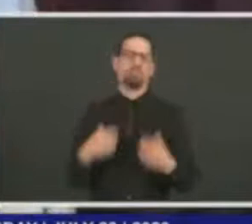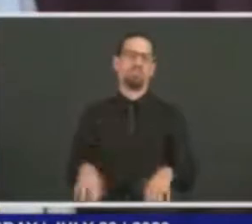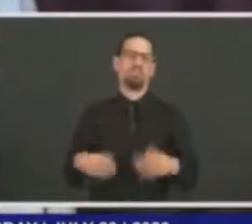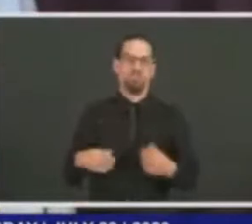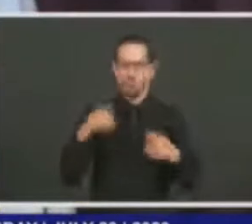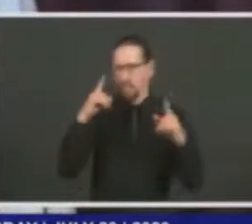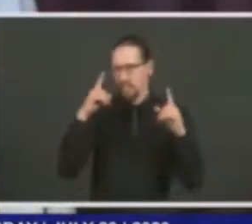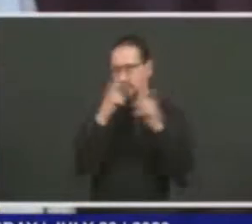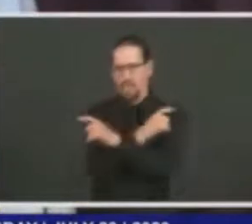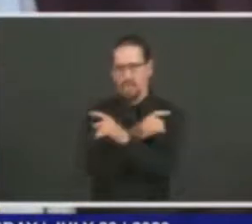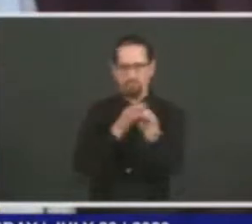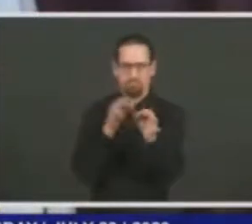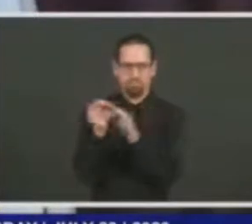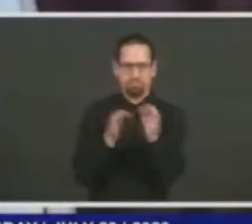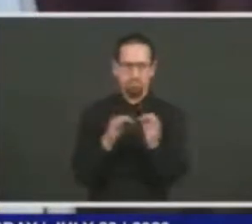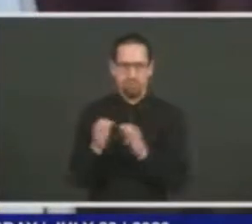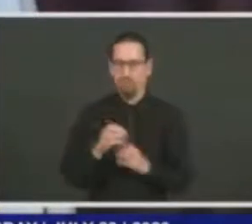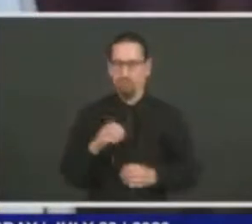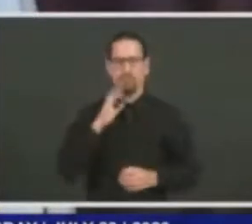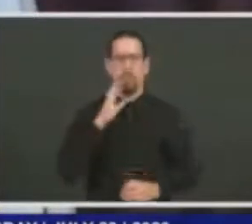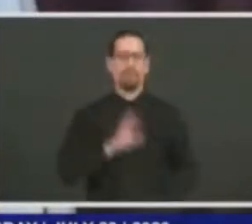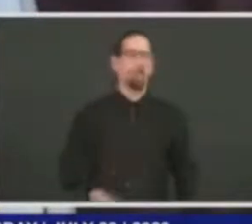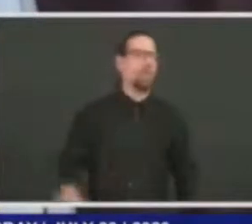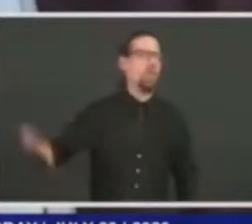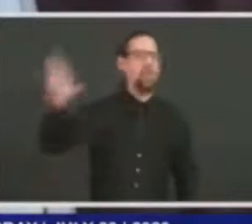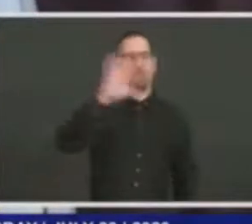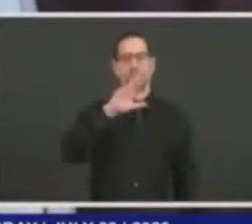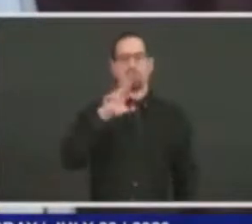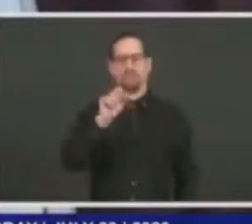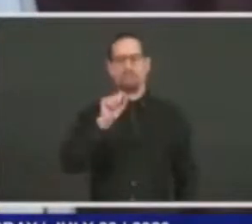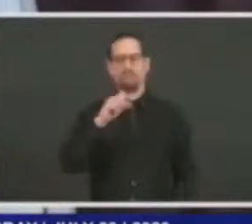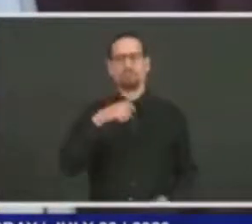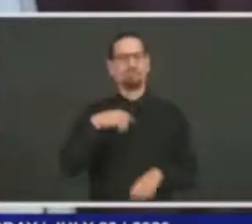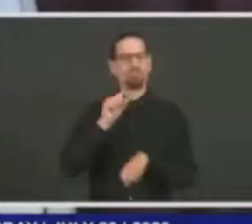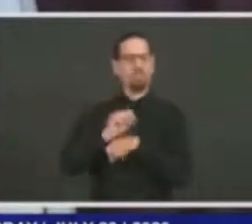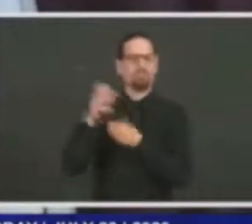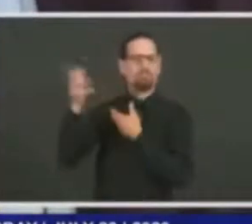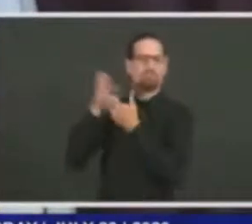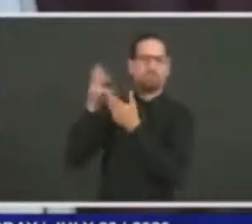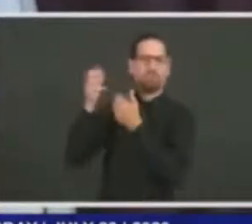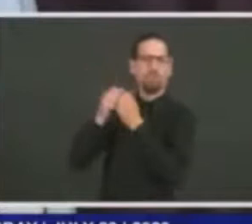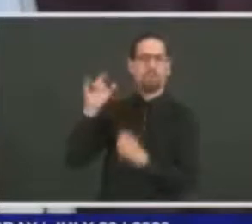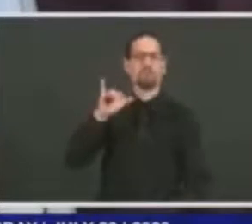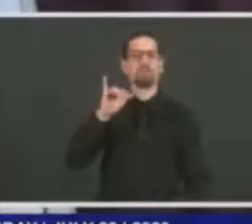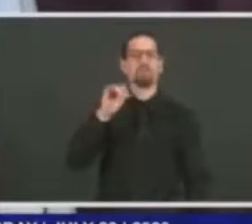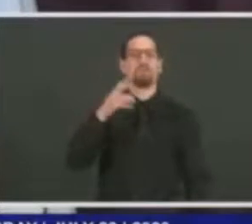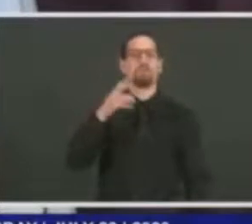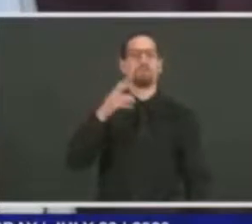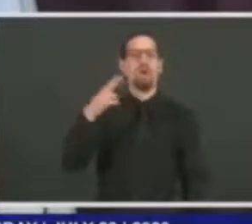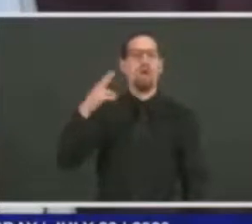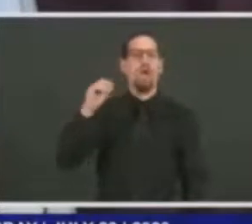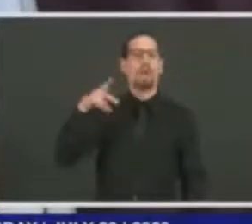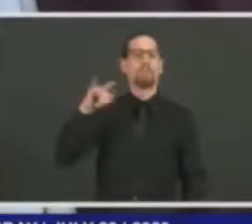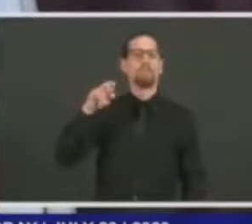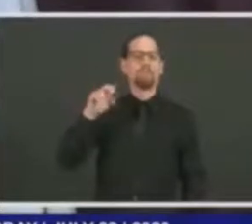worked closely with COVID tracking, which is what Johns Hopkins references, to help them make sure we're